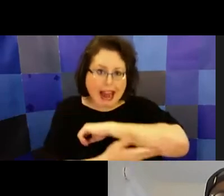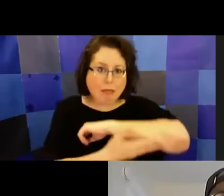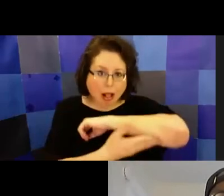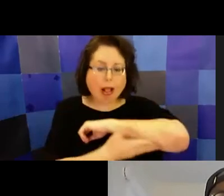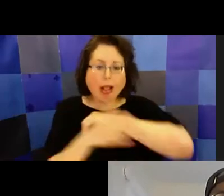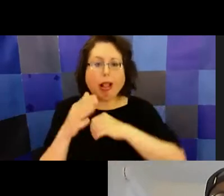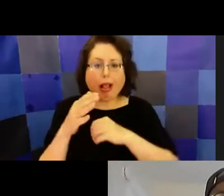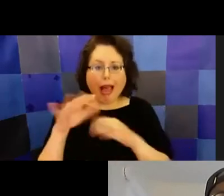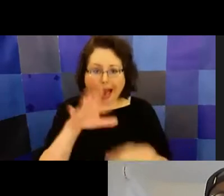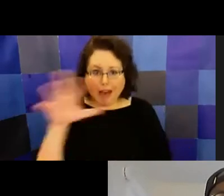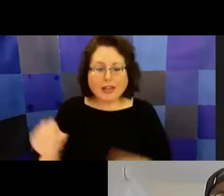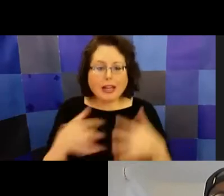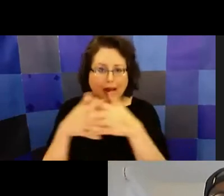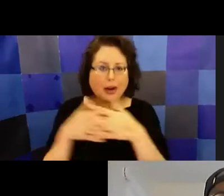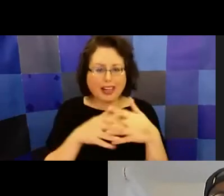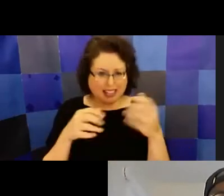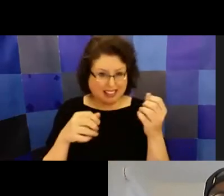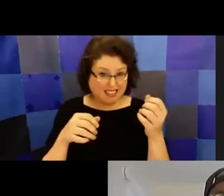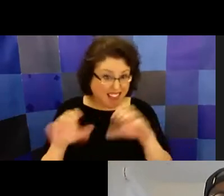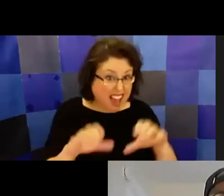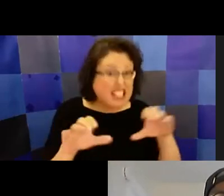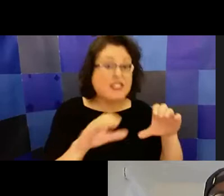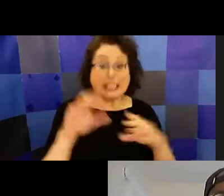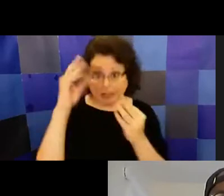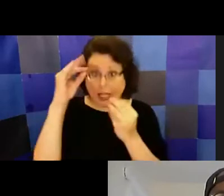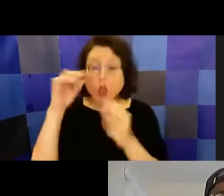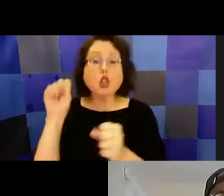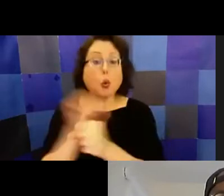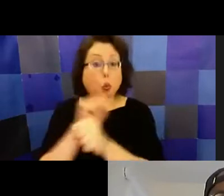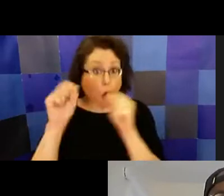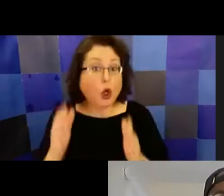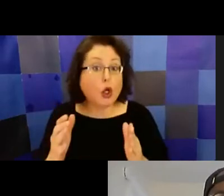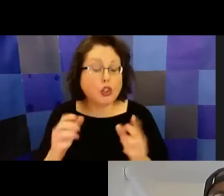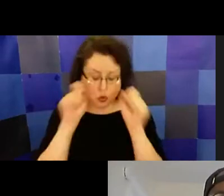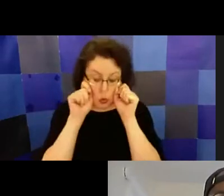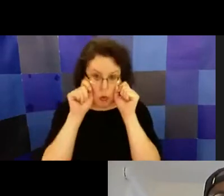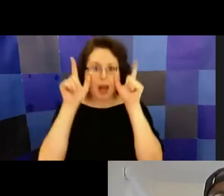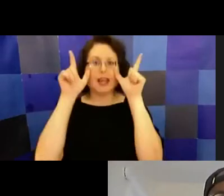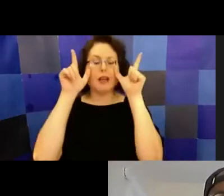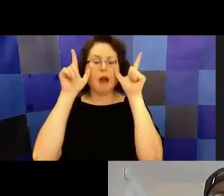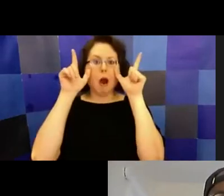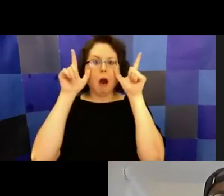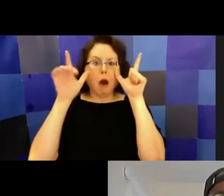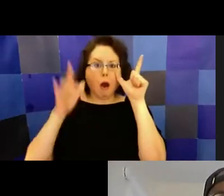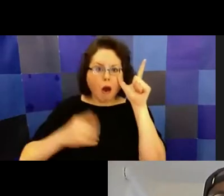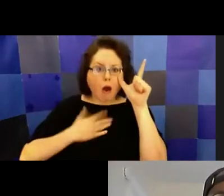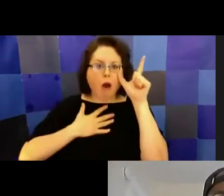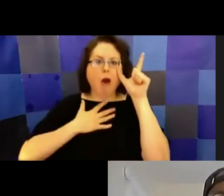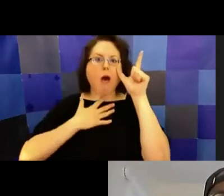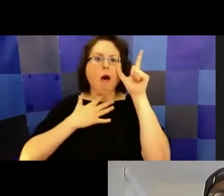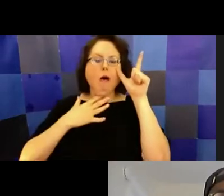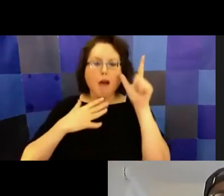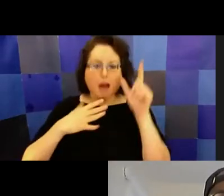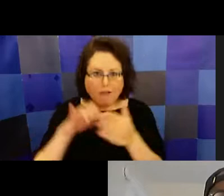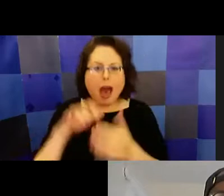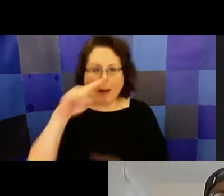African-American activists and thinkers and workers, the sort of reawakening or revival of Black nationalism